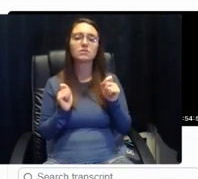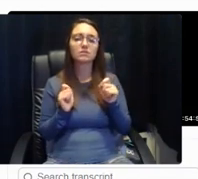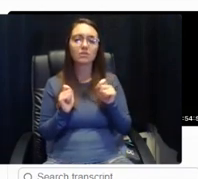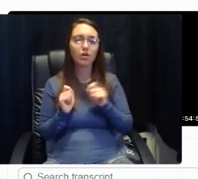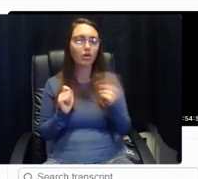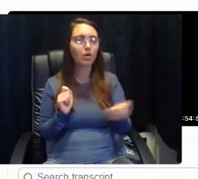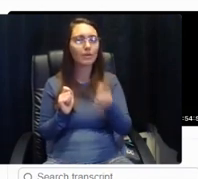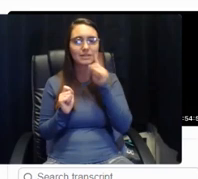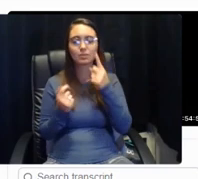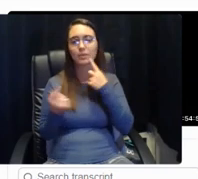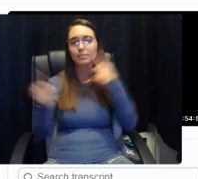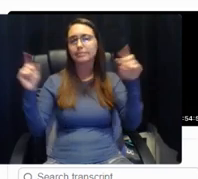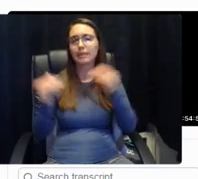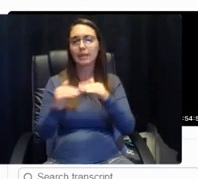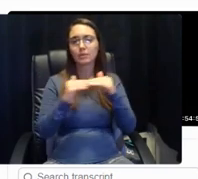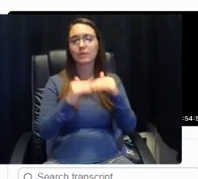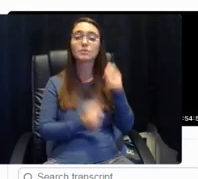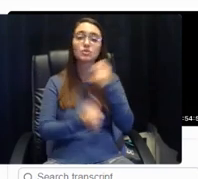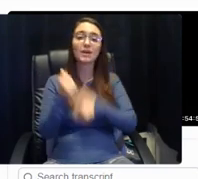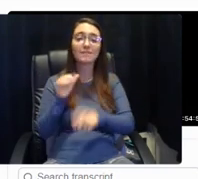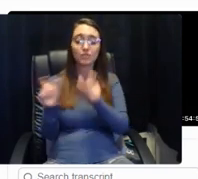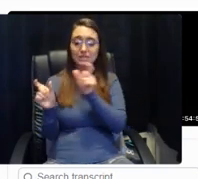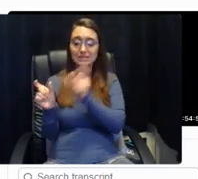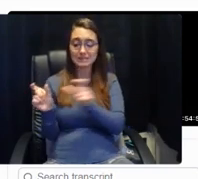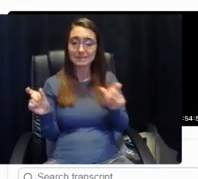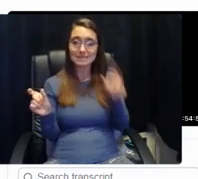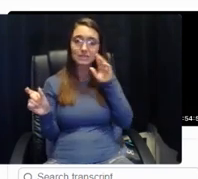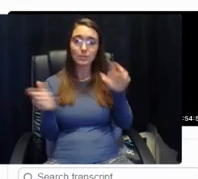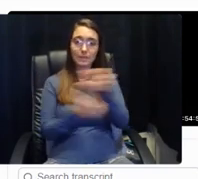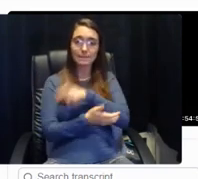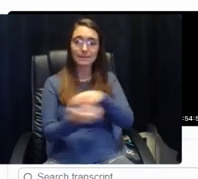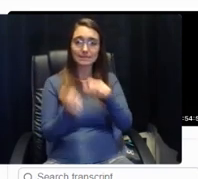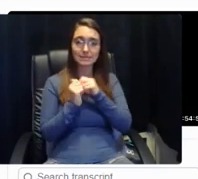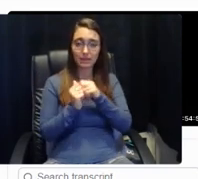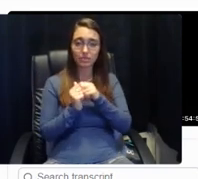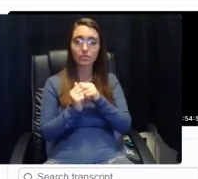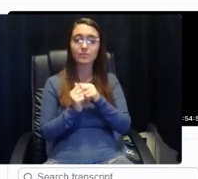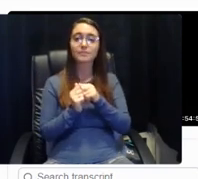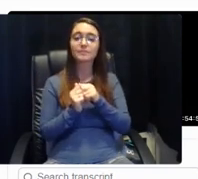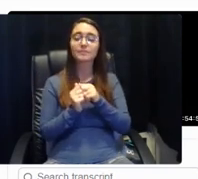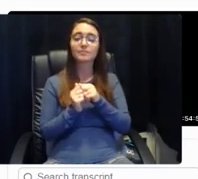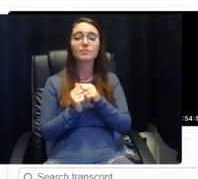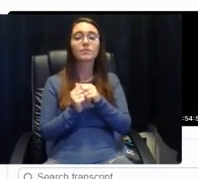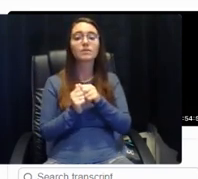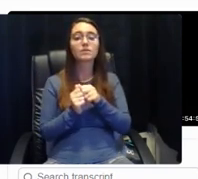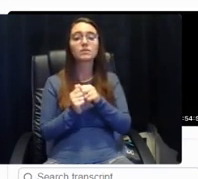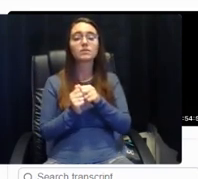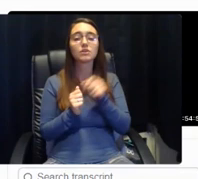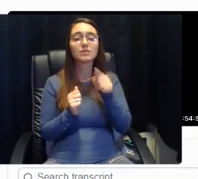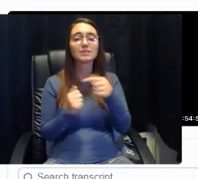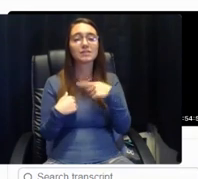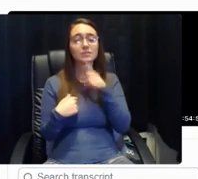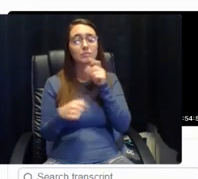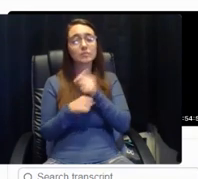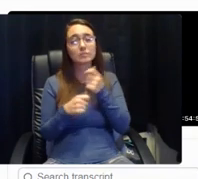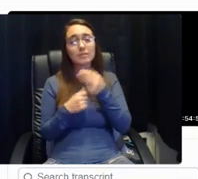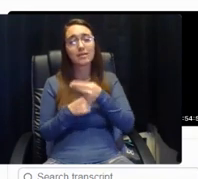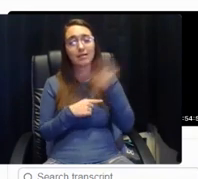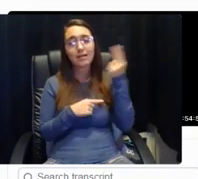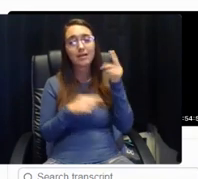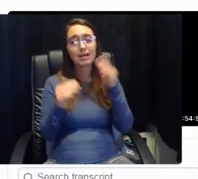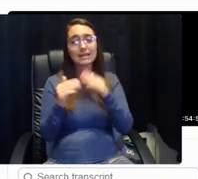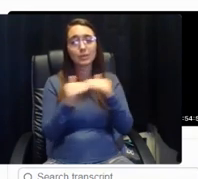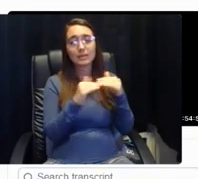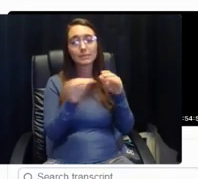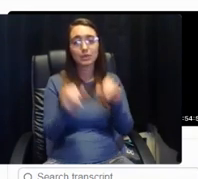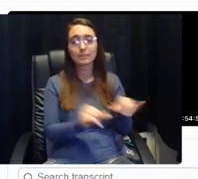Every species mix them together, and because it has really a high equilibrium constant, so it